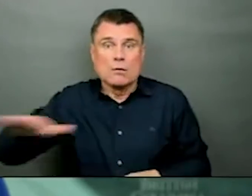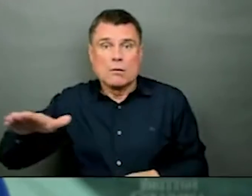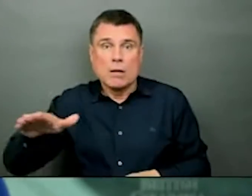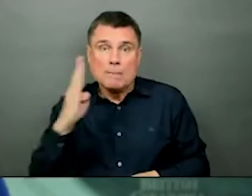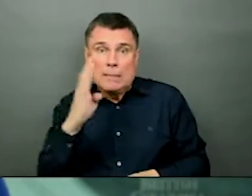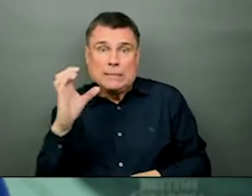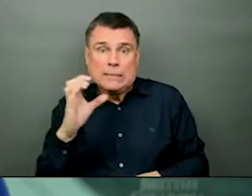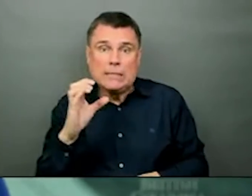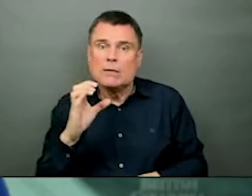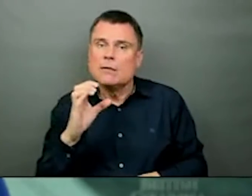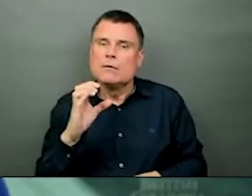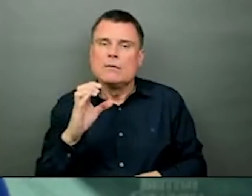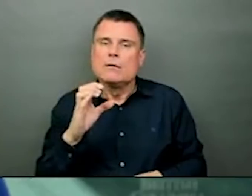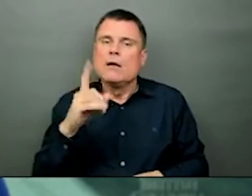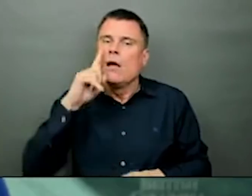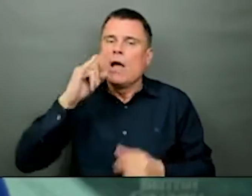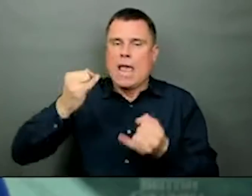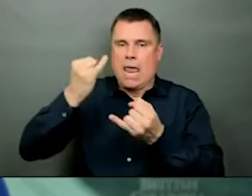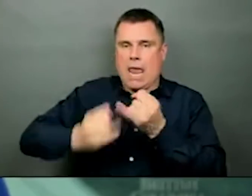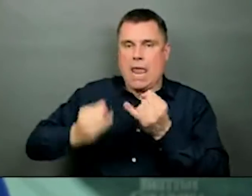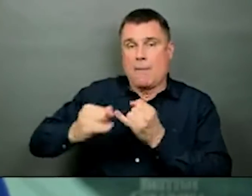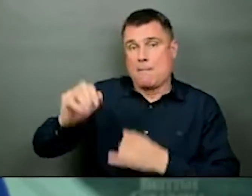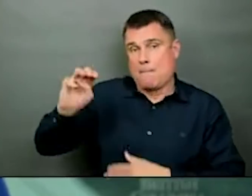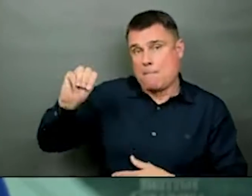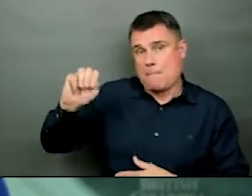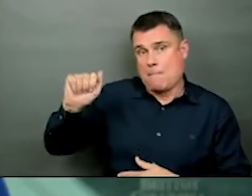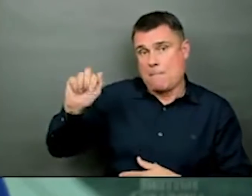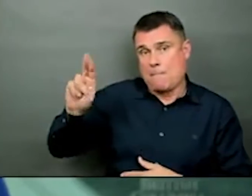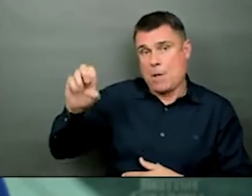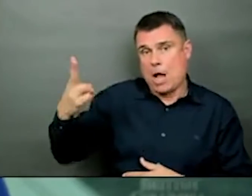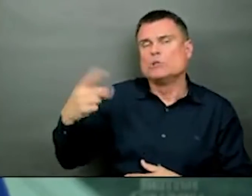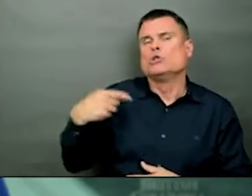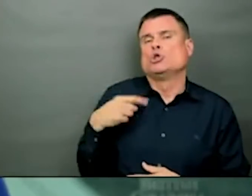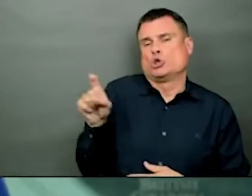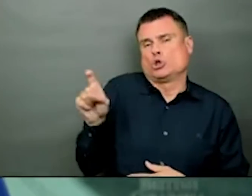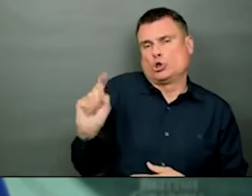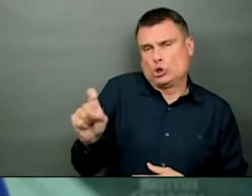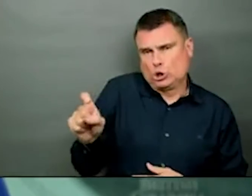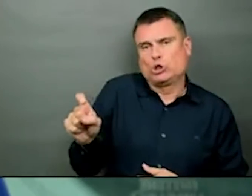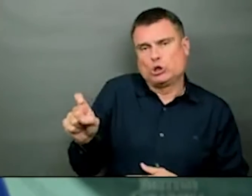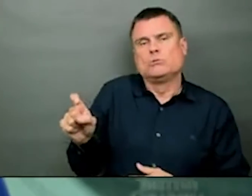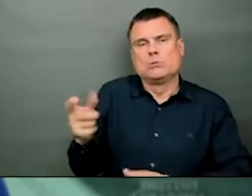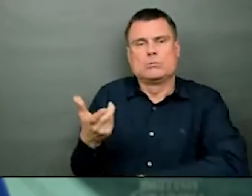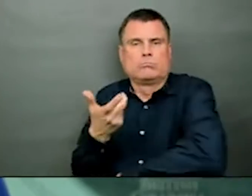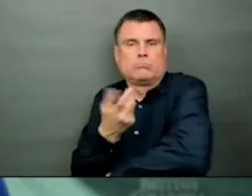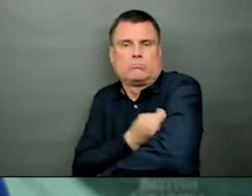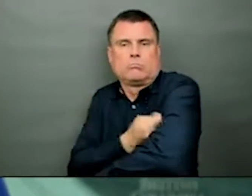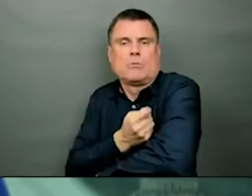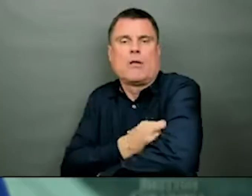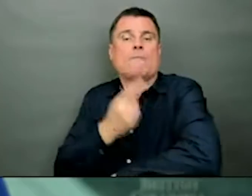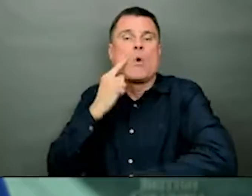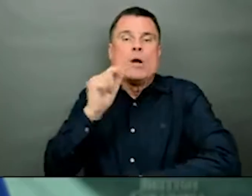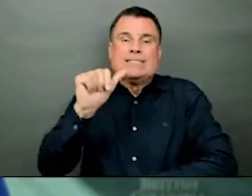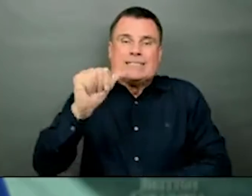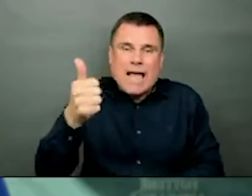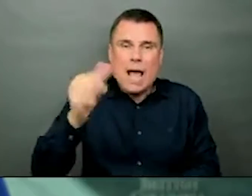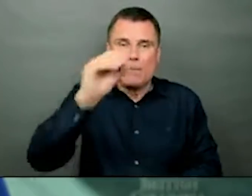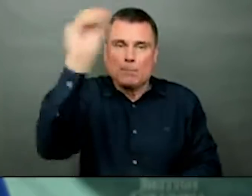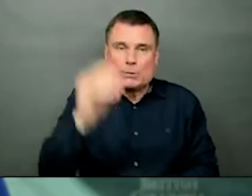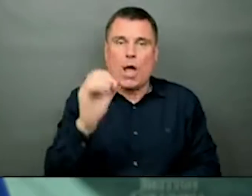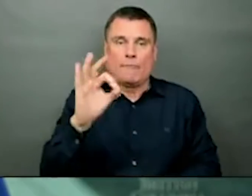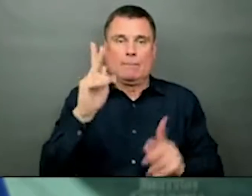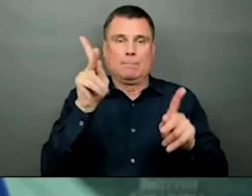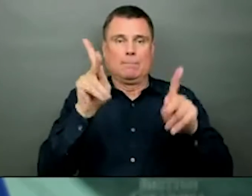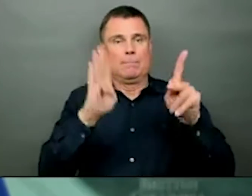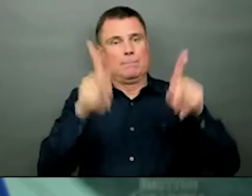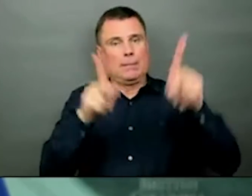around 10% if the federal government is able to acquire the vaccine that they have promised to acquire. And that